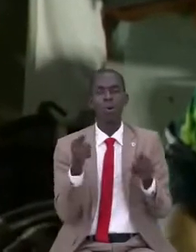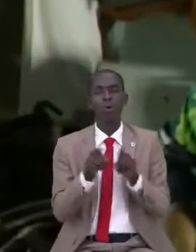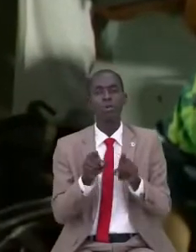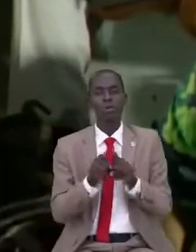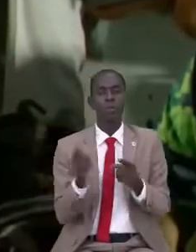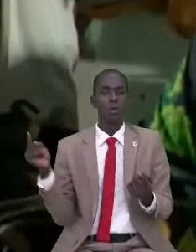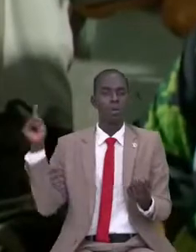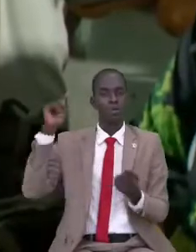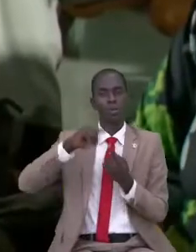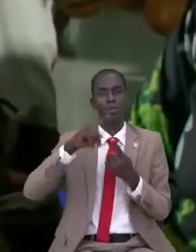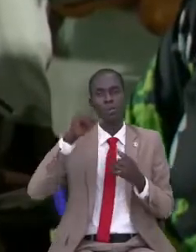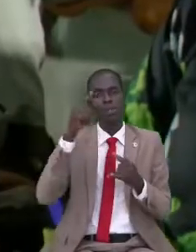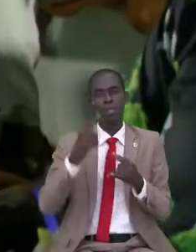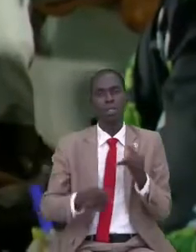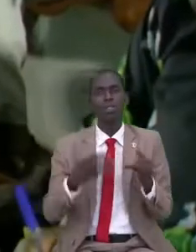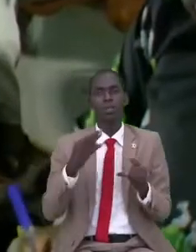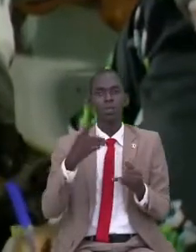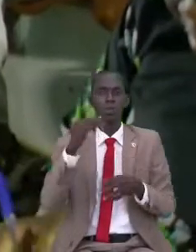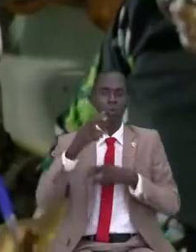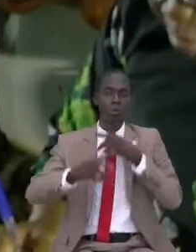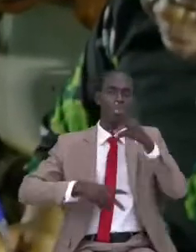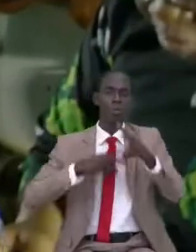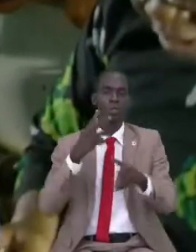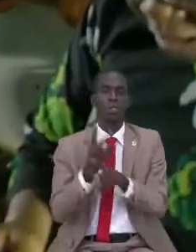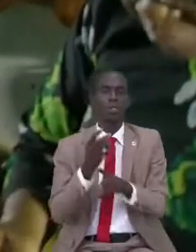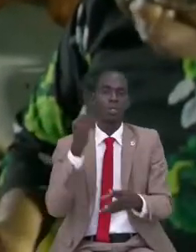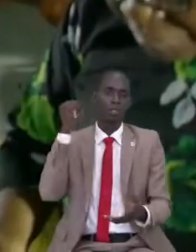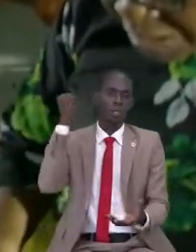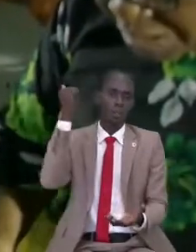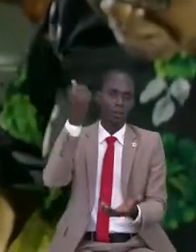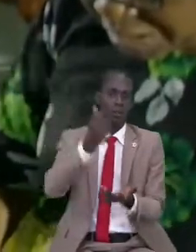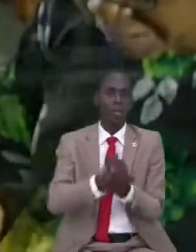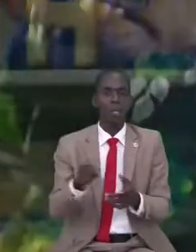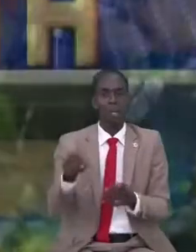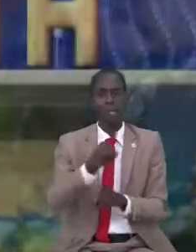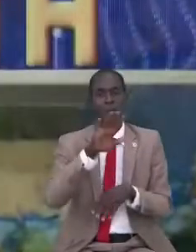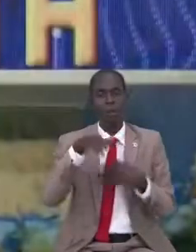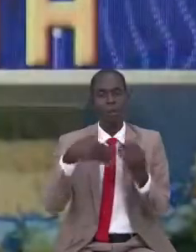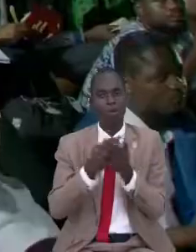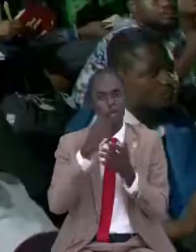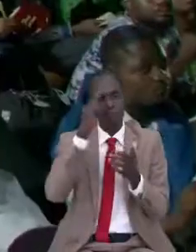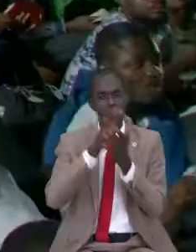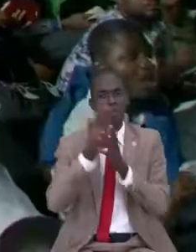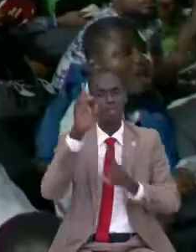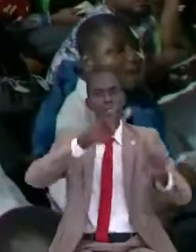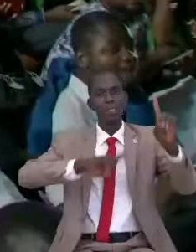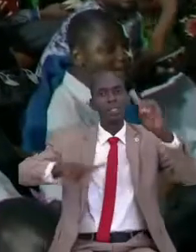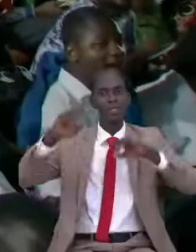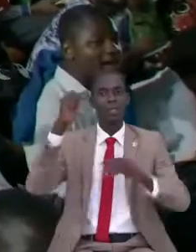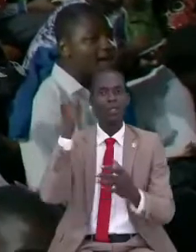unto the end of the world. And the believer shout,